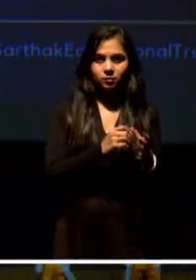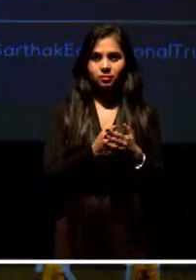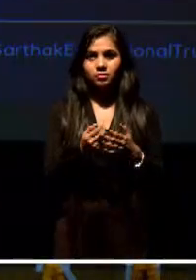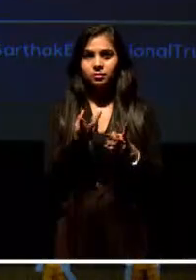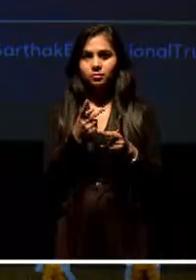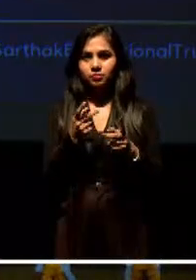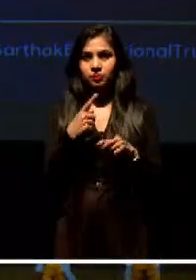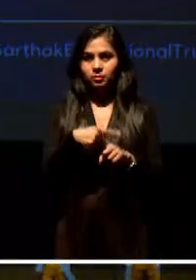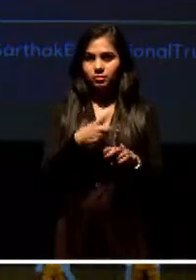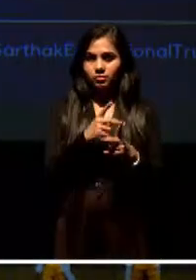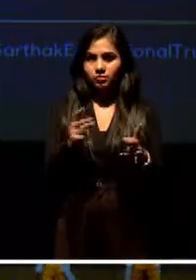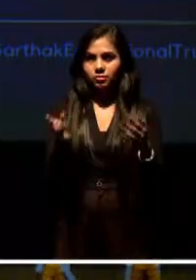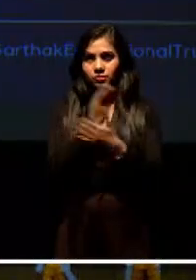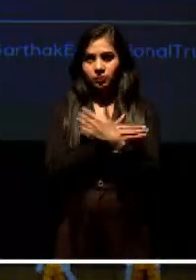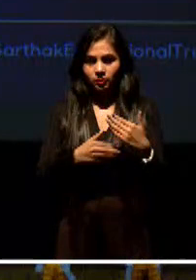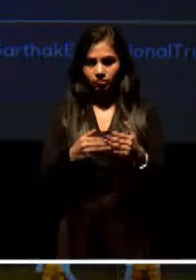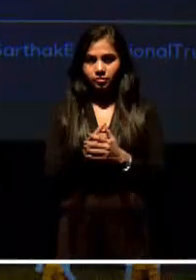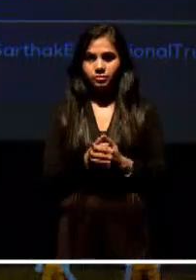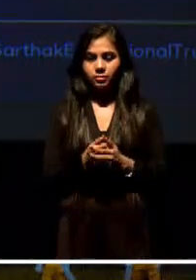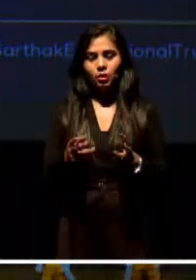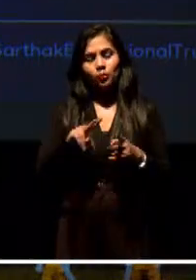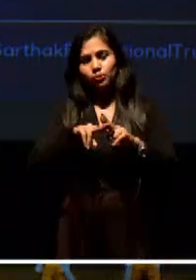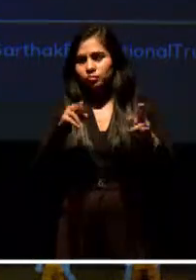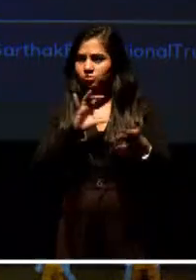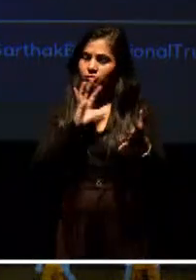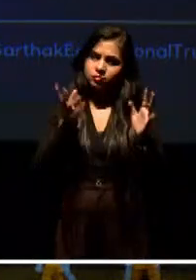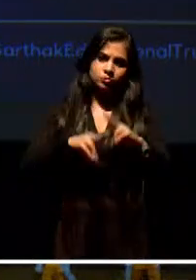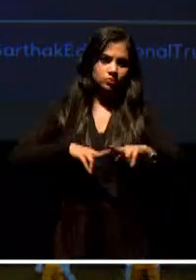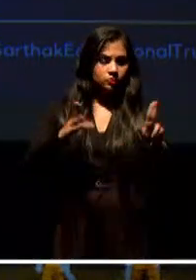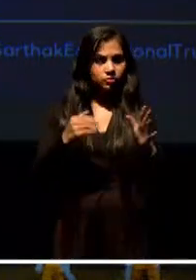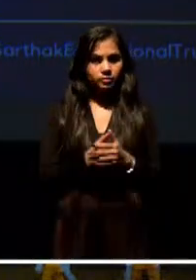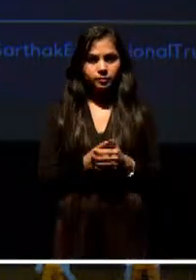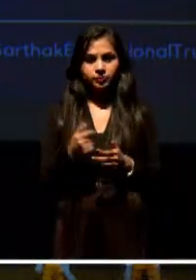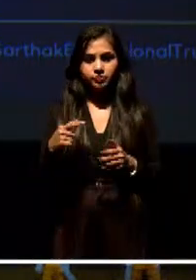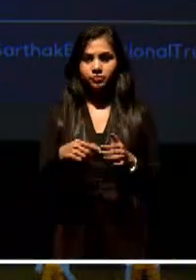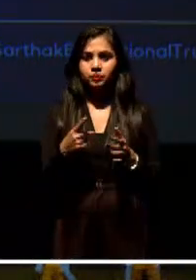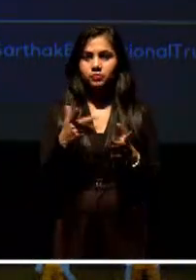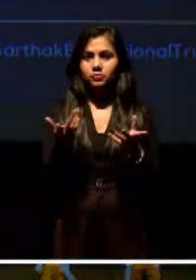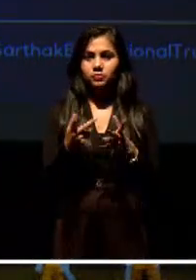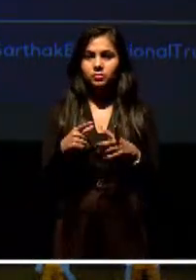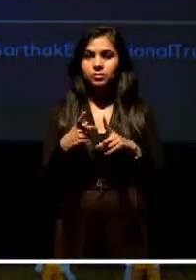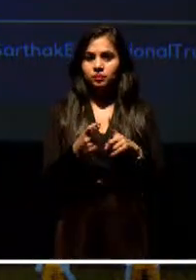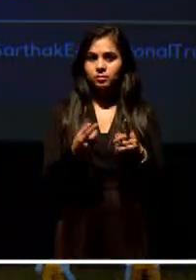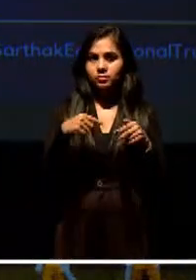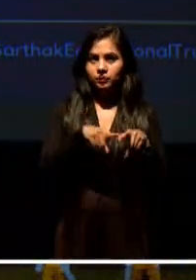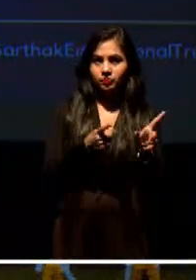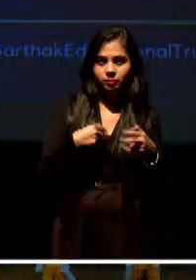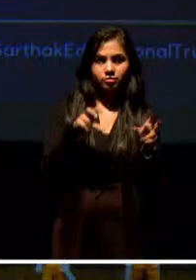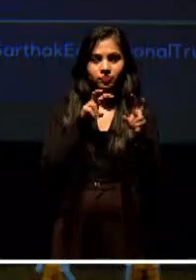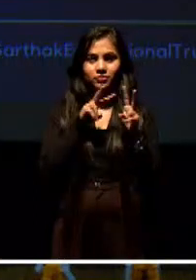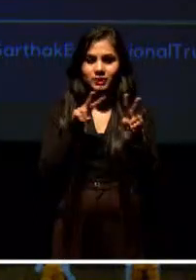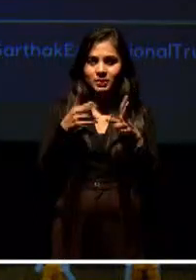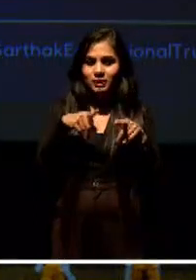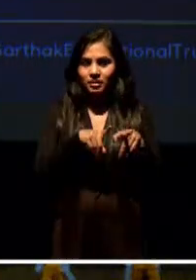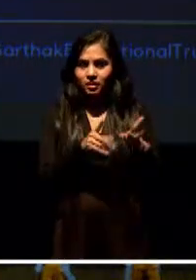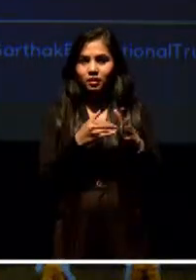sighted person, a non-disabled person anywhere in the world, and they can like make them see their surroundings and